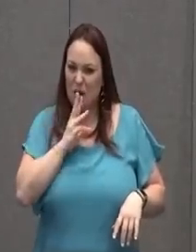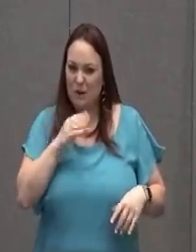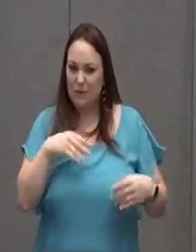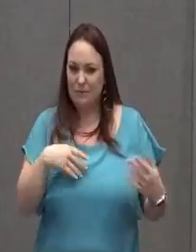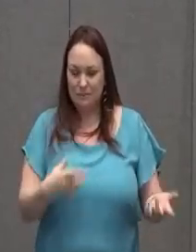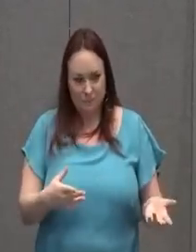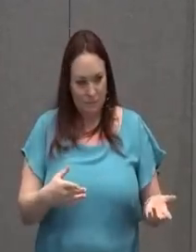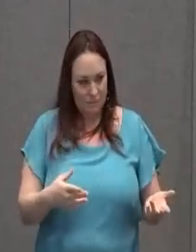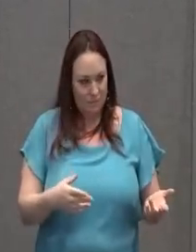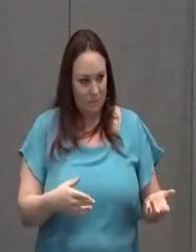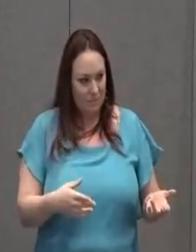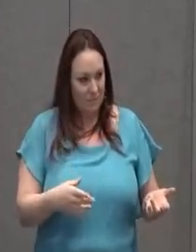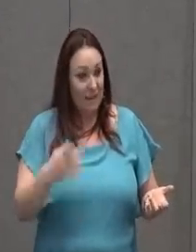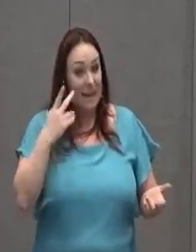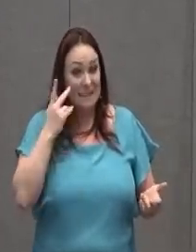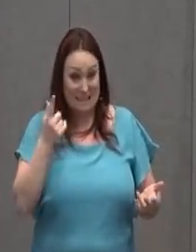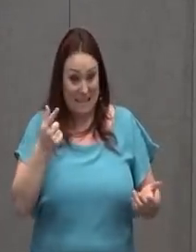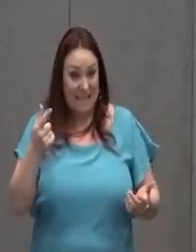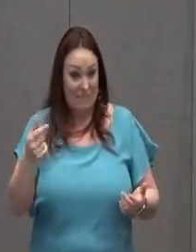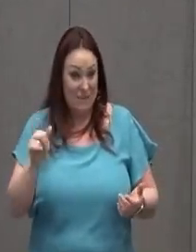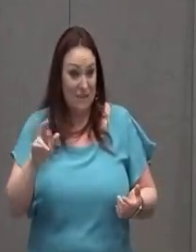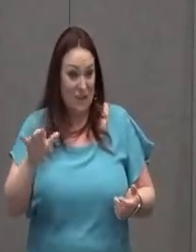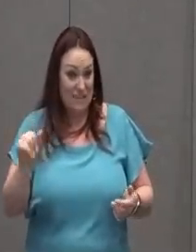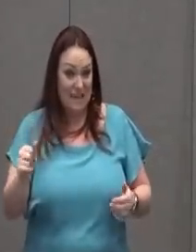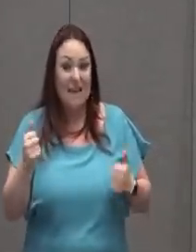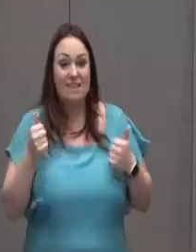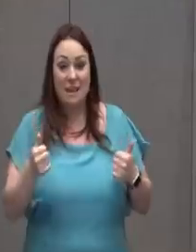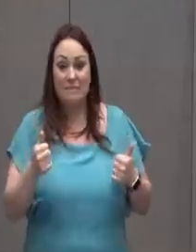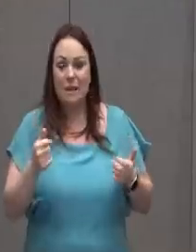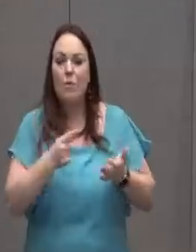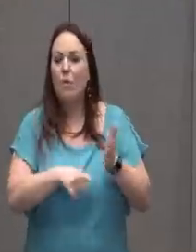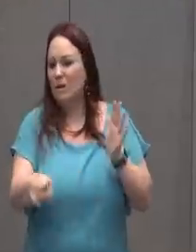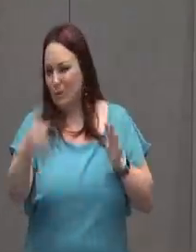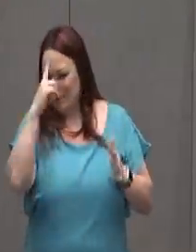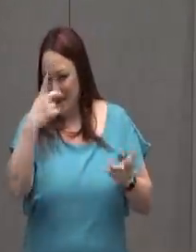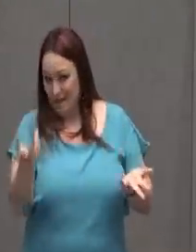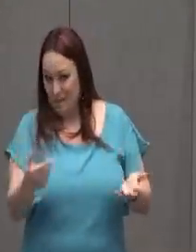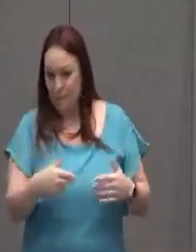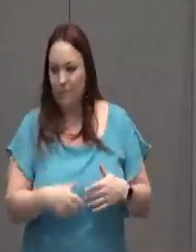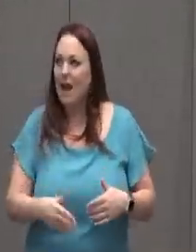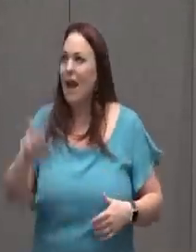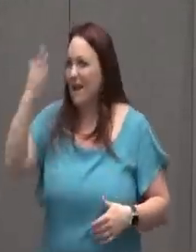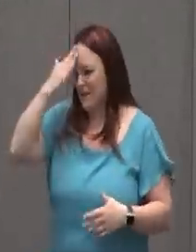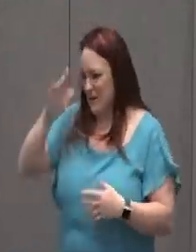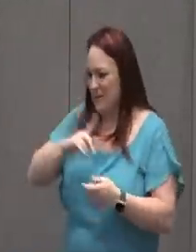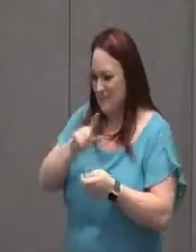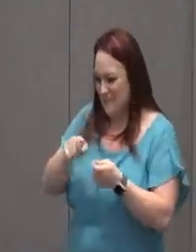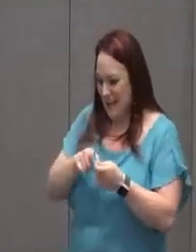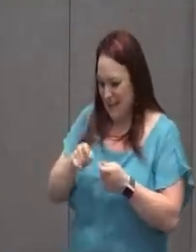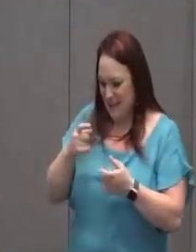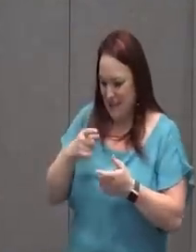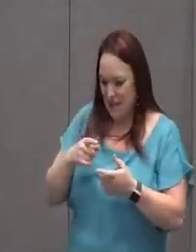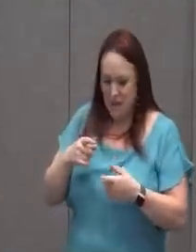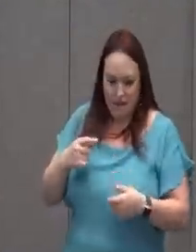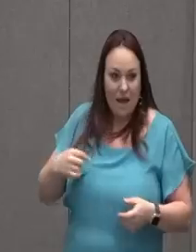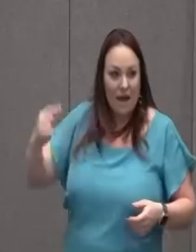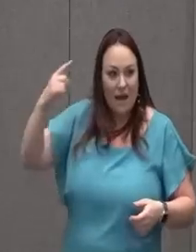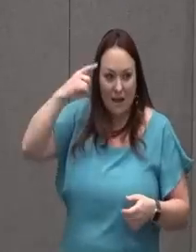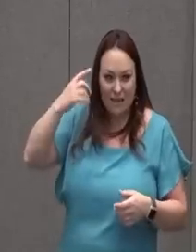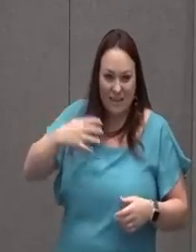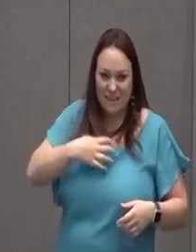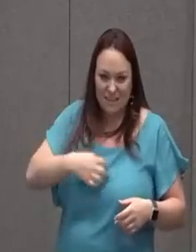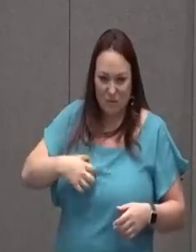Okay, Ms. Garcia, I see a thumbs up. What do you think? I know exactly what it is because I agree with him. Okay. Because I think